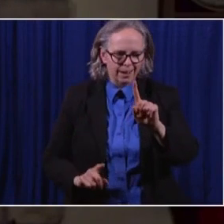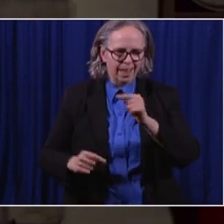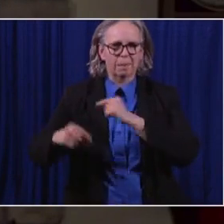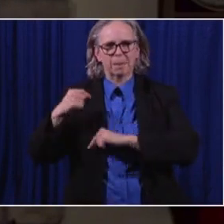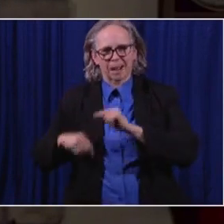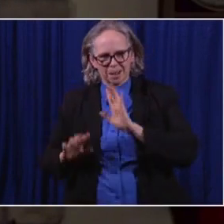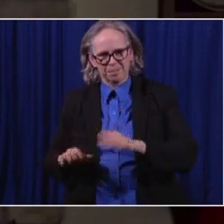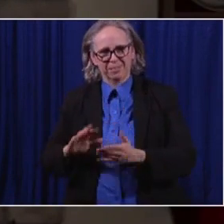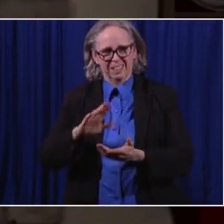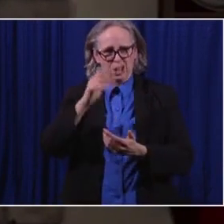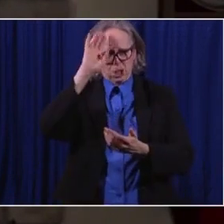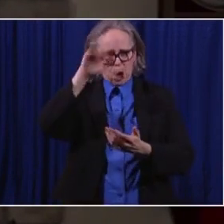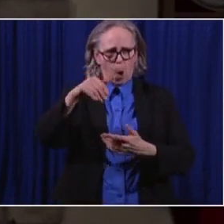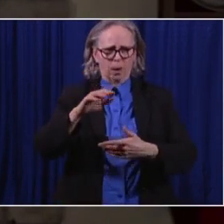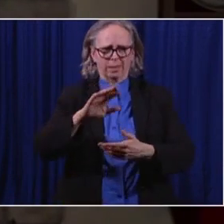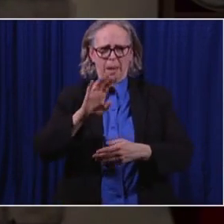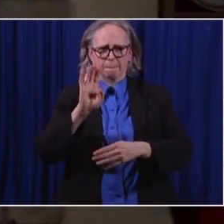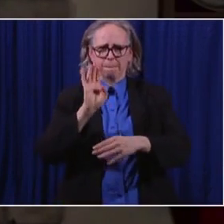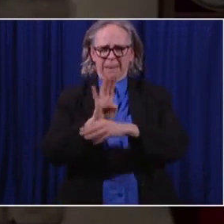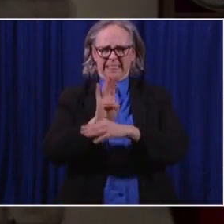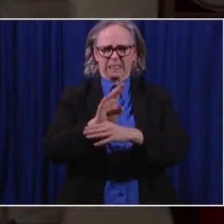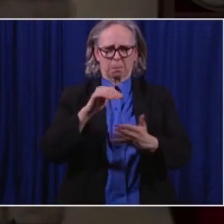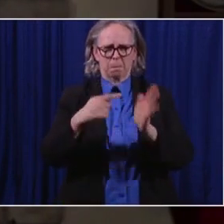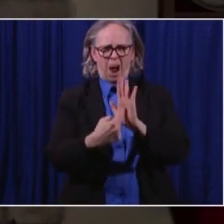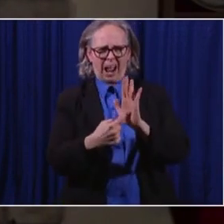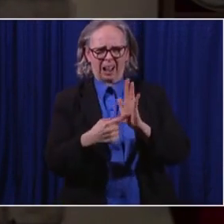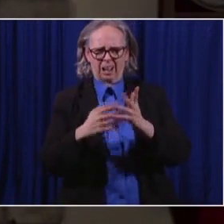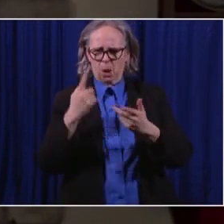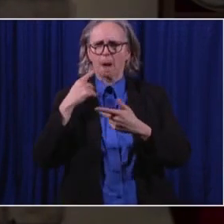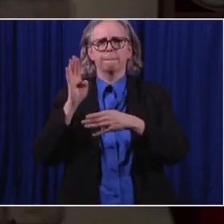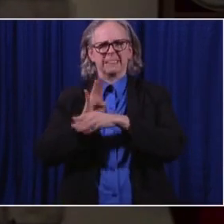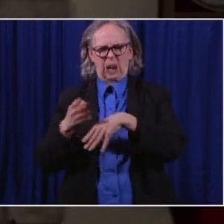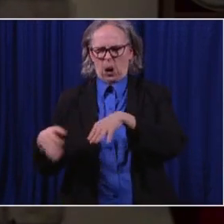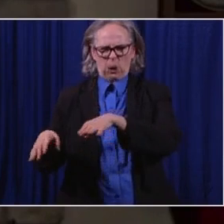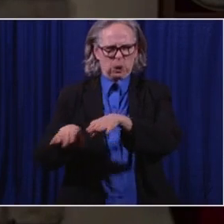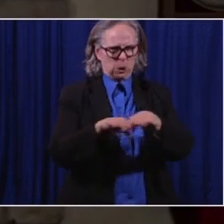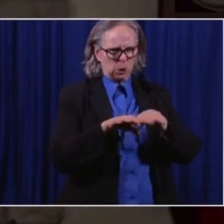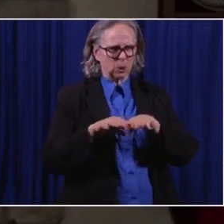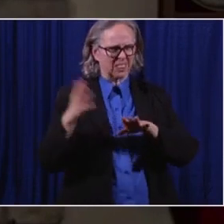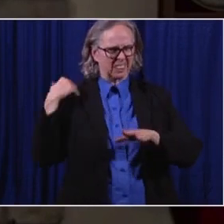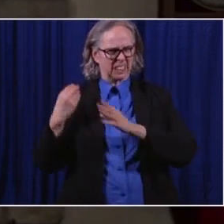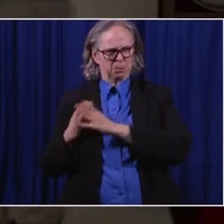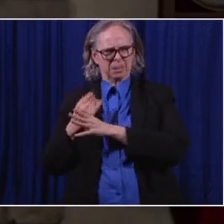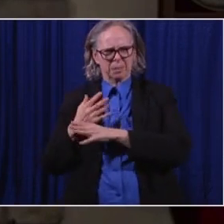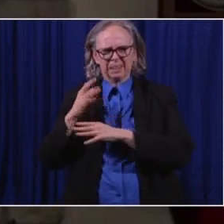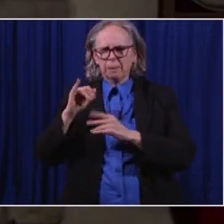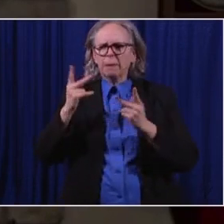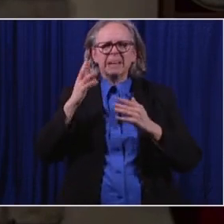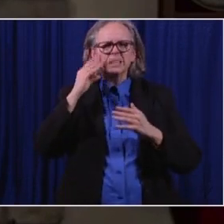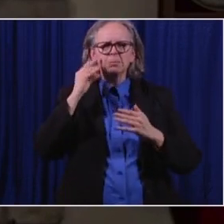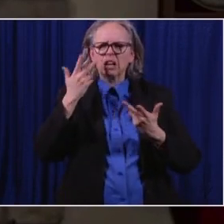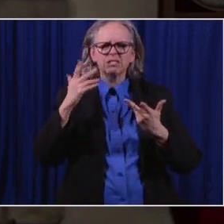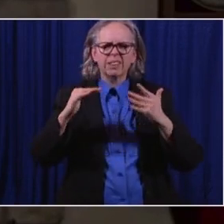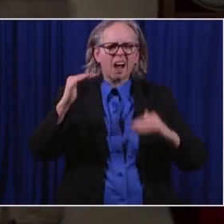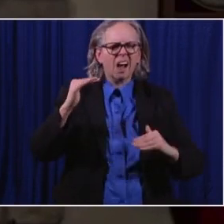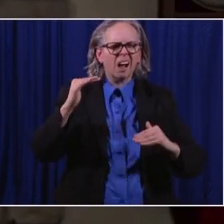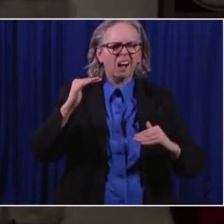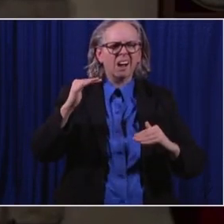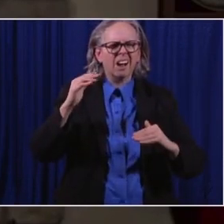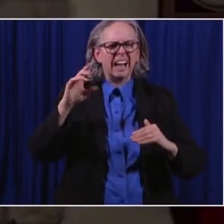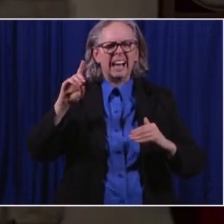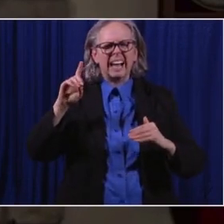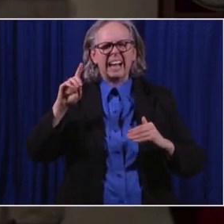model and closed businesses, and that there was some inequity there. And, it